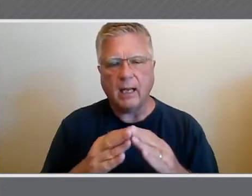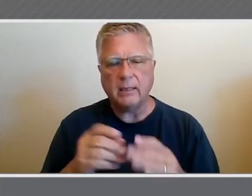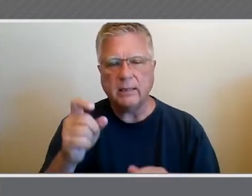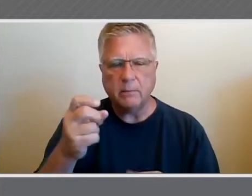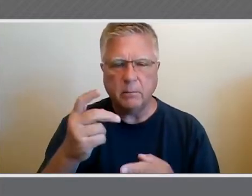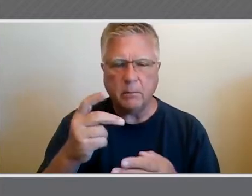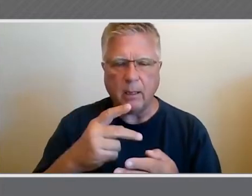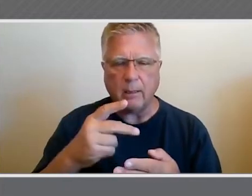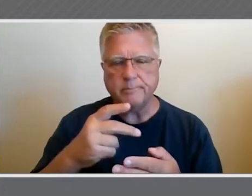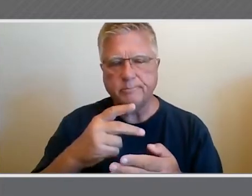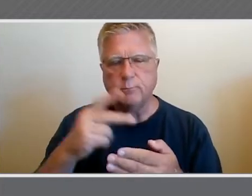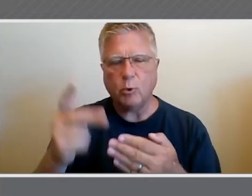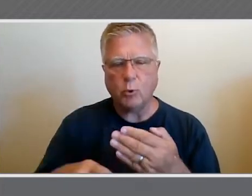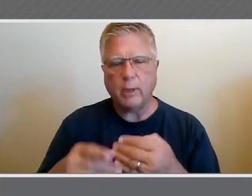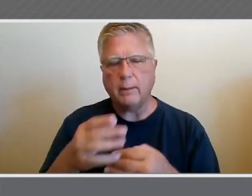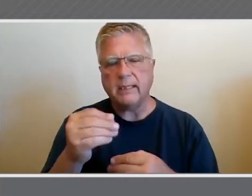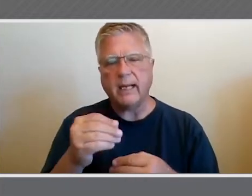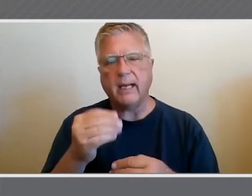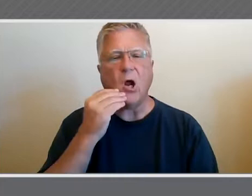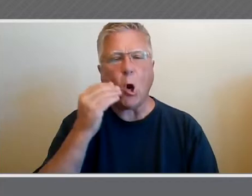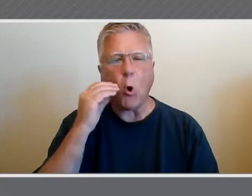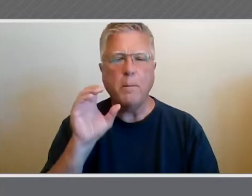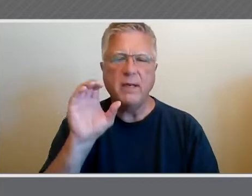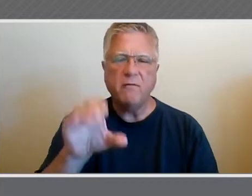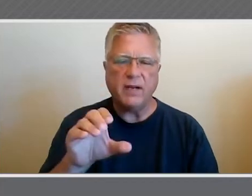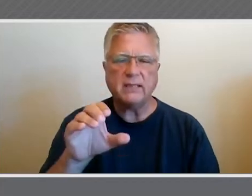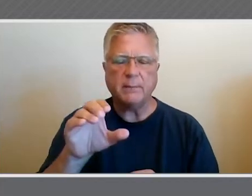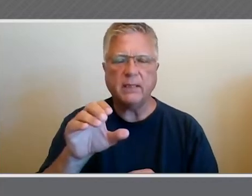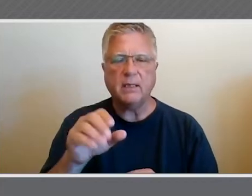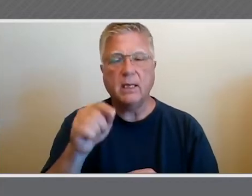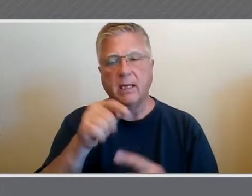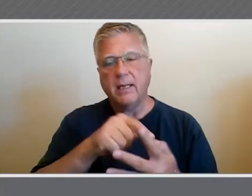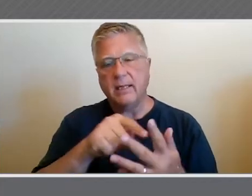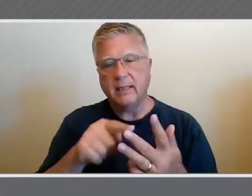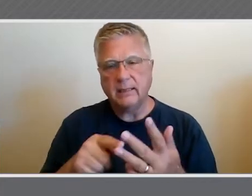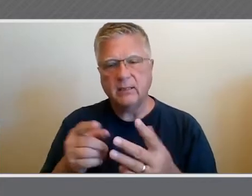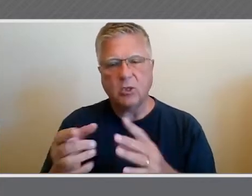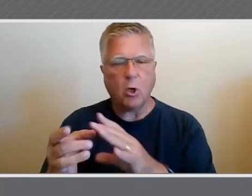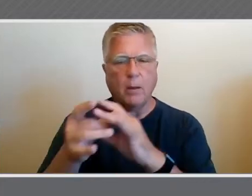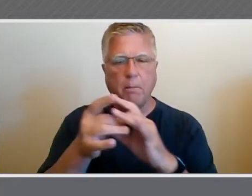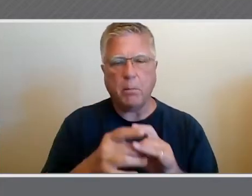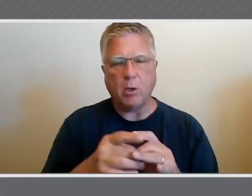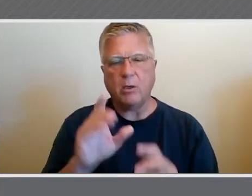programs. These funding mechanisms are included as components of the capital budget.